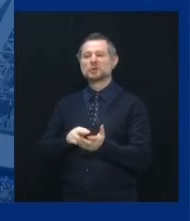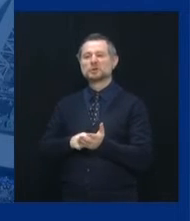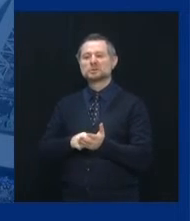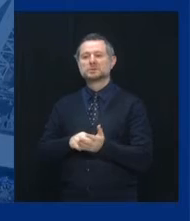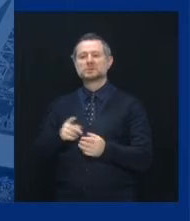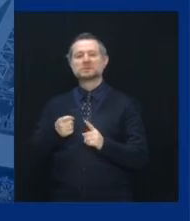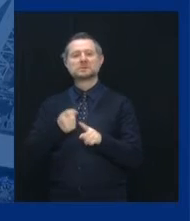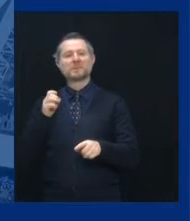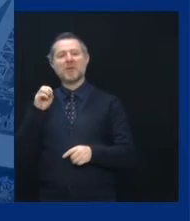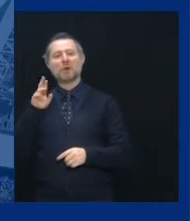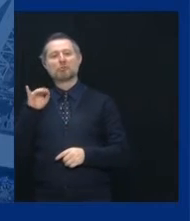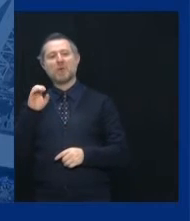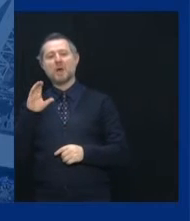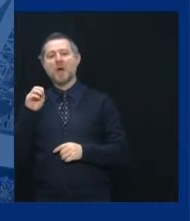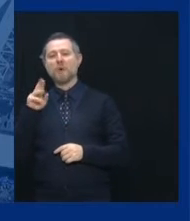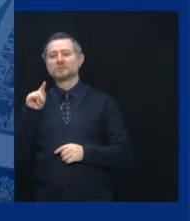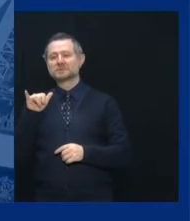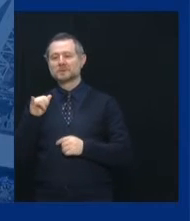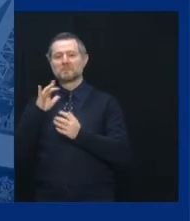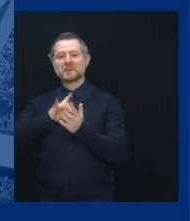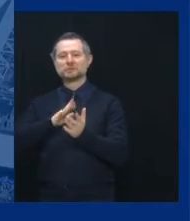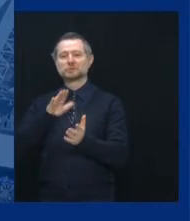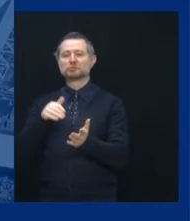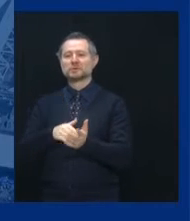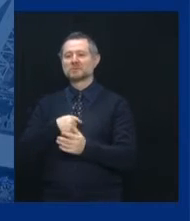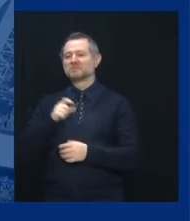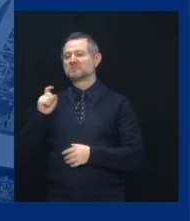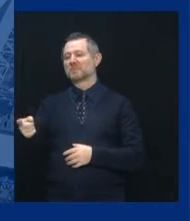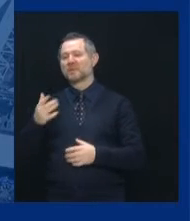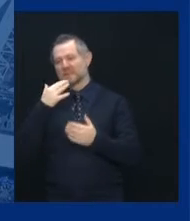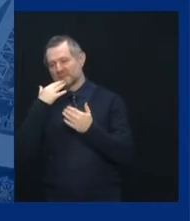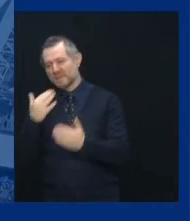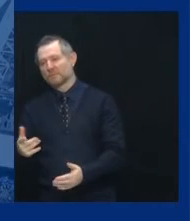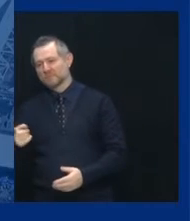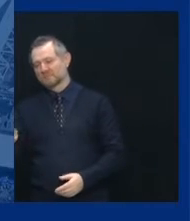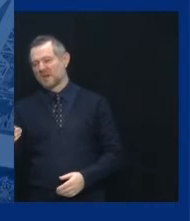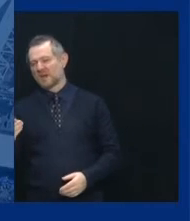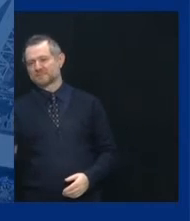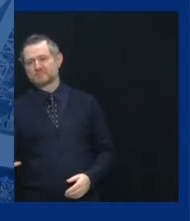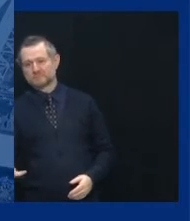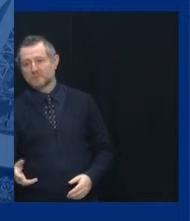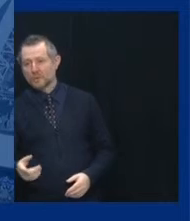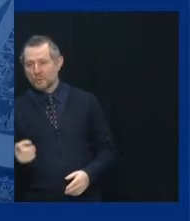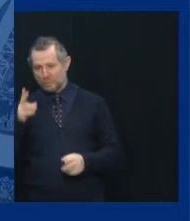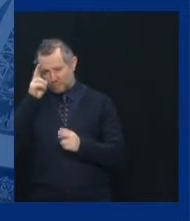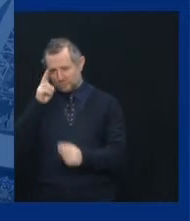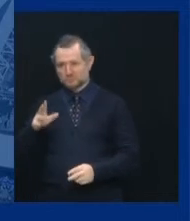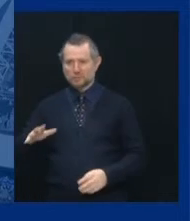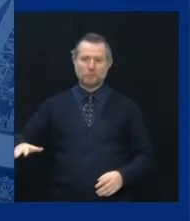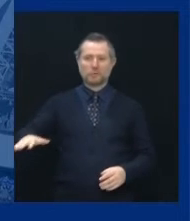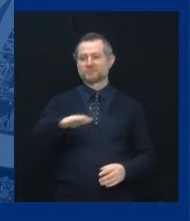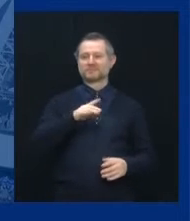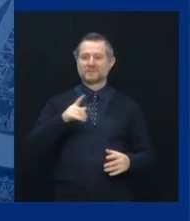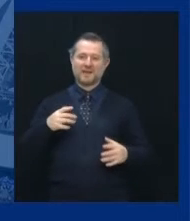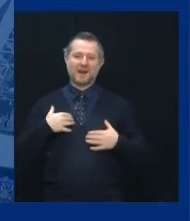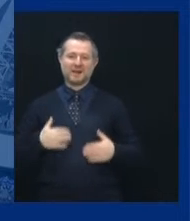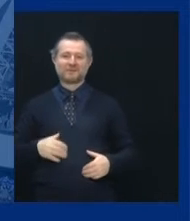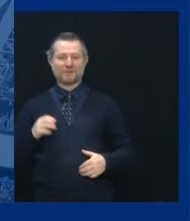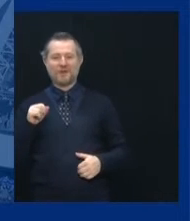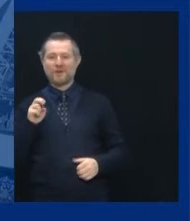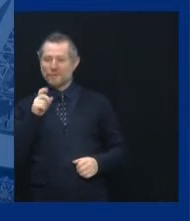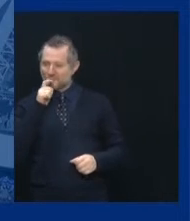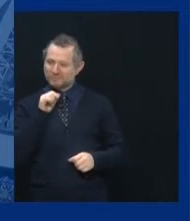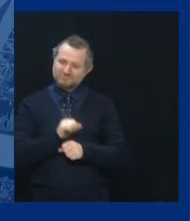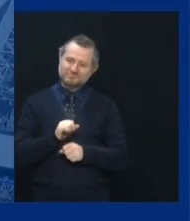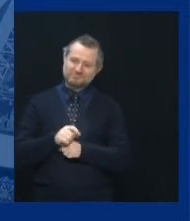ECMC, as a way of saying thank you and honoring all healthcare heroes. And